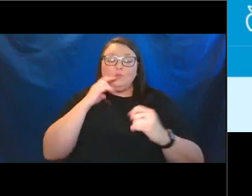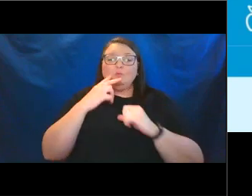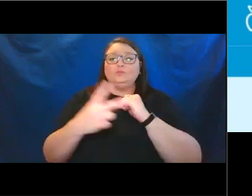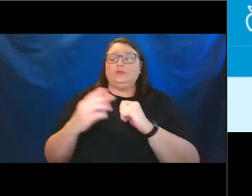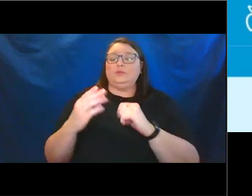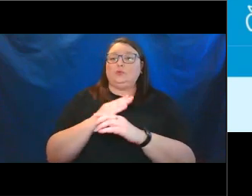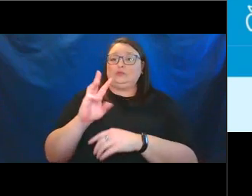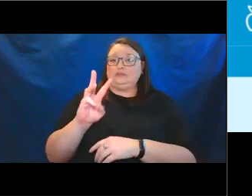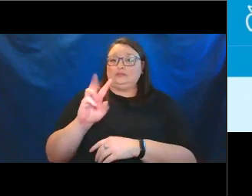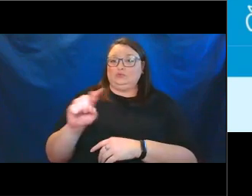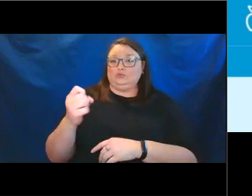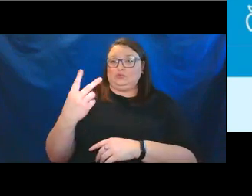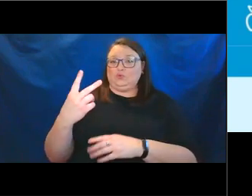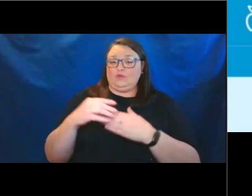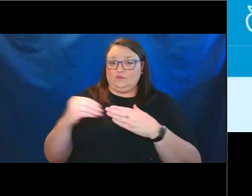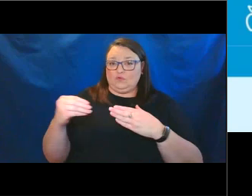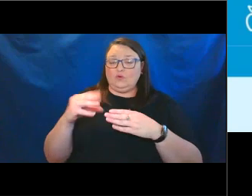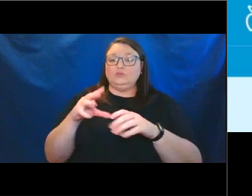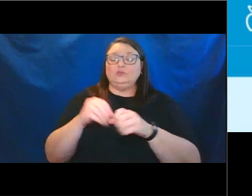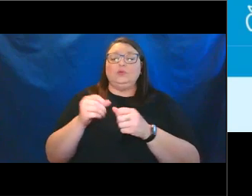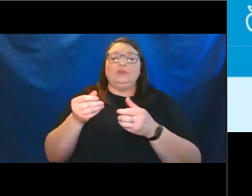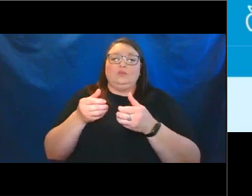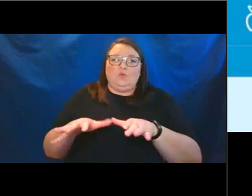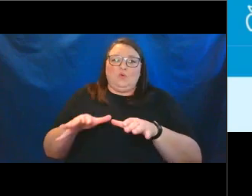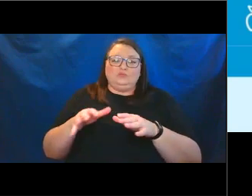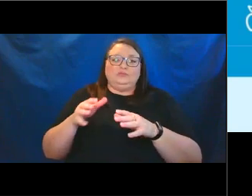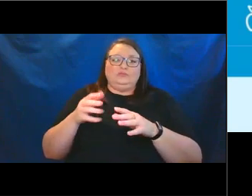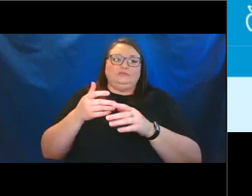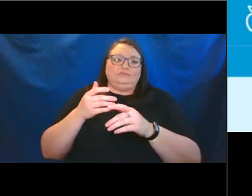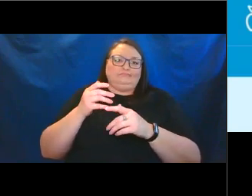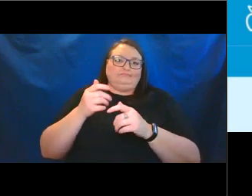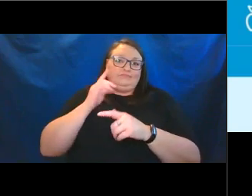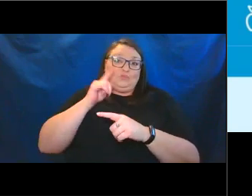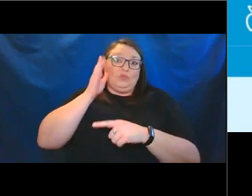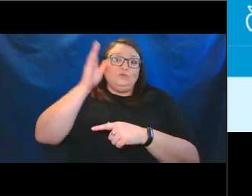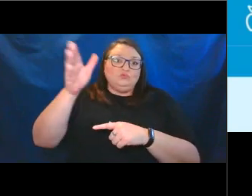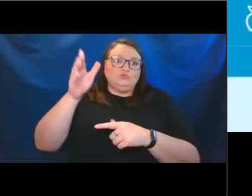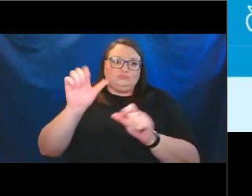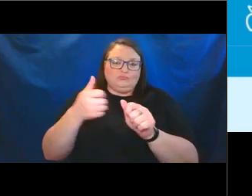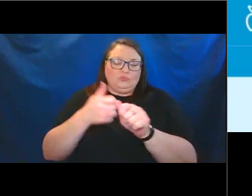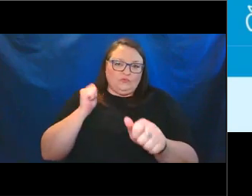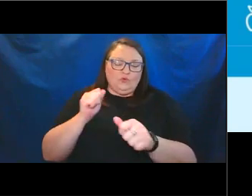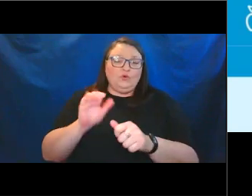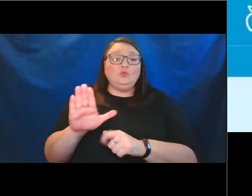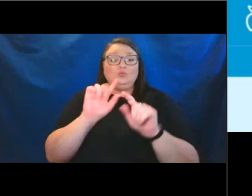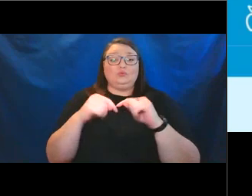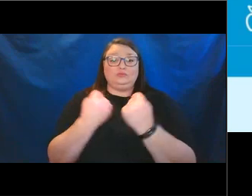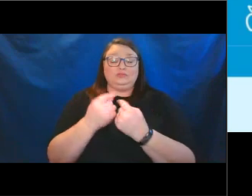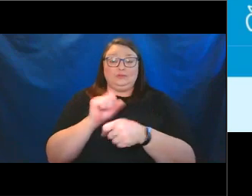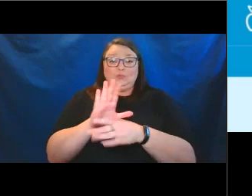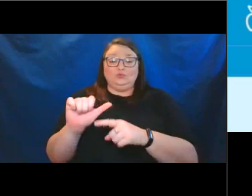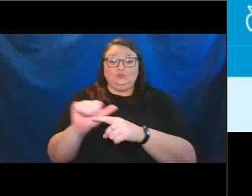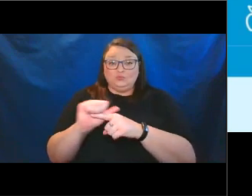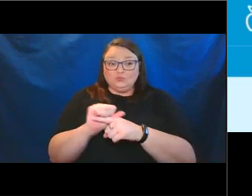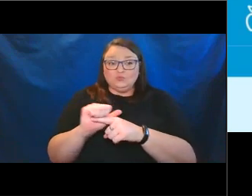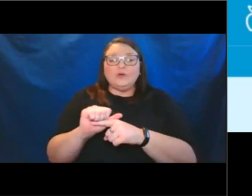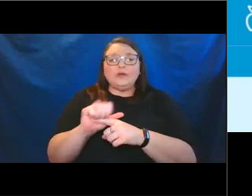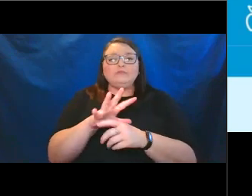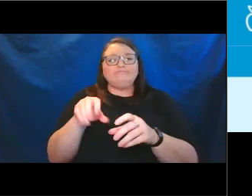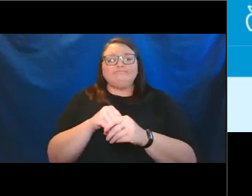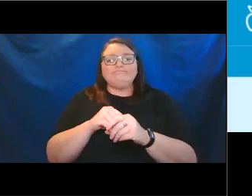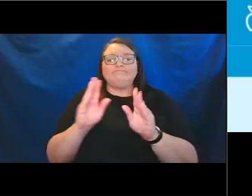and $12 in losses avoided in the future. And your teams and the workers you will train will be part of delivering this brighter